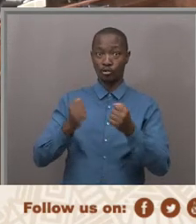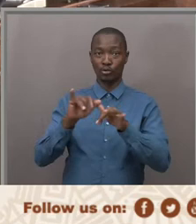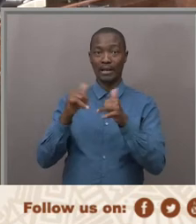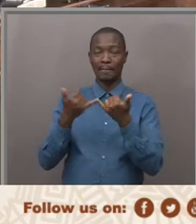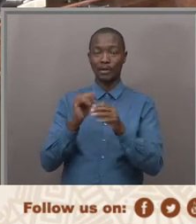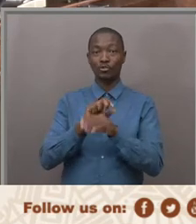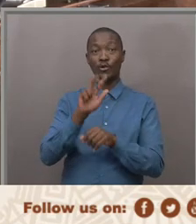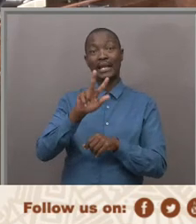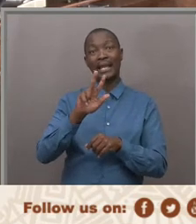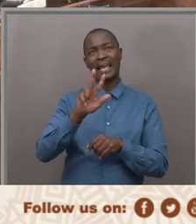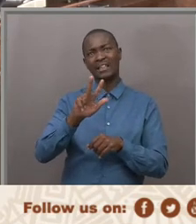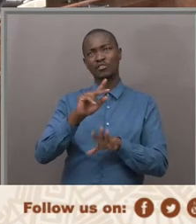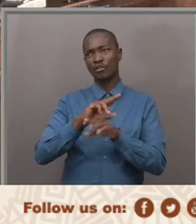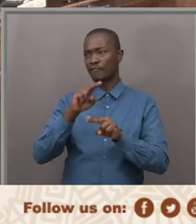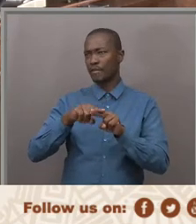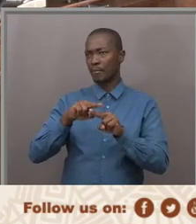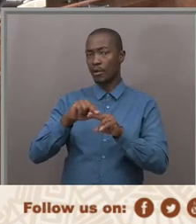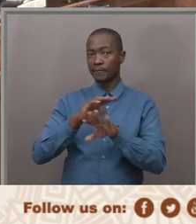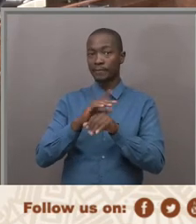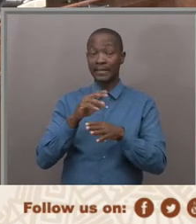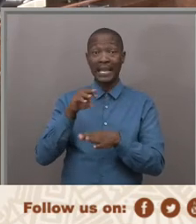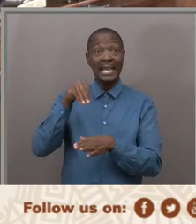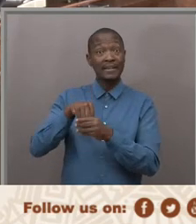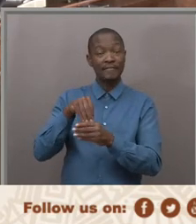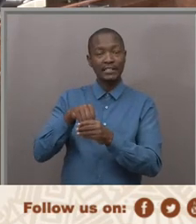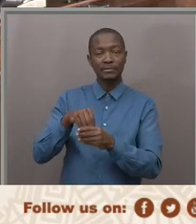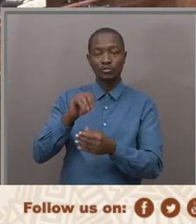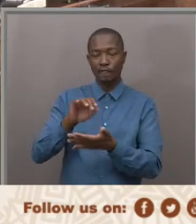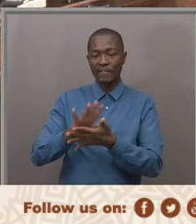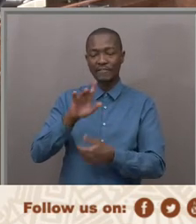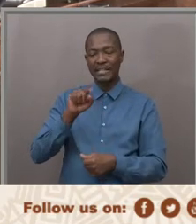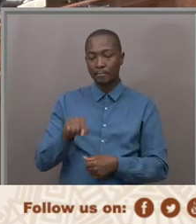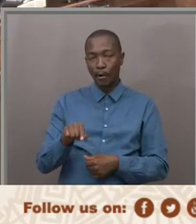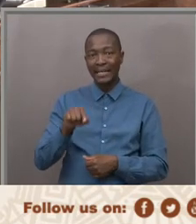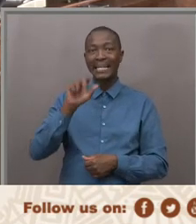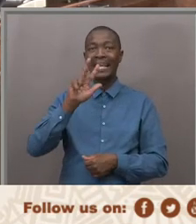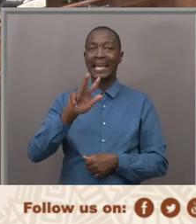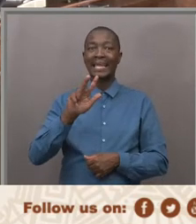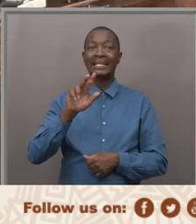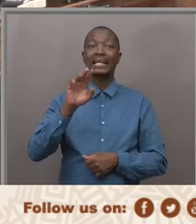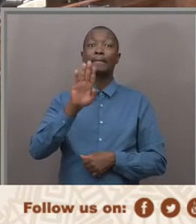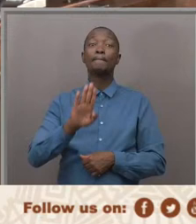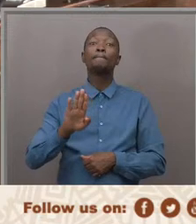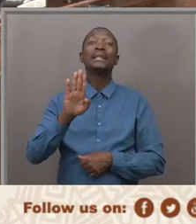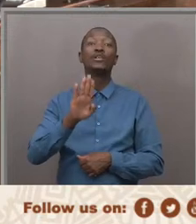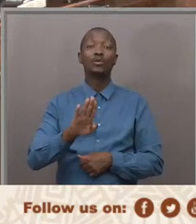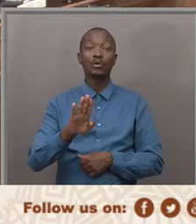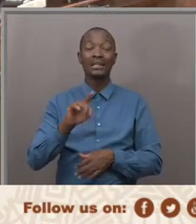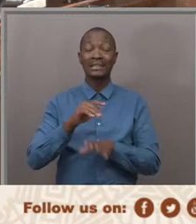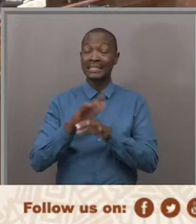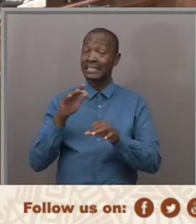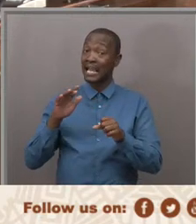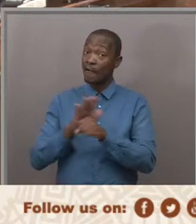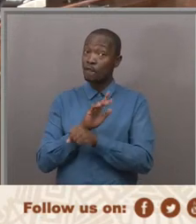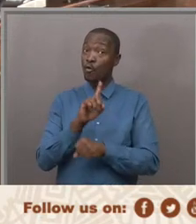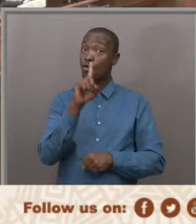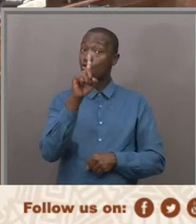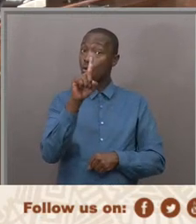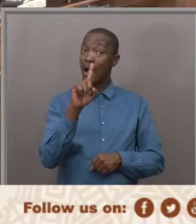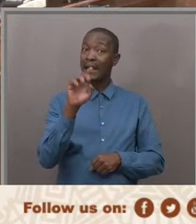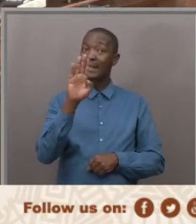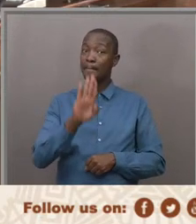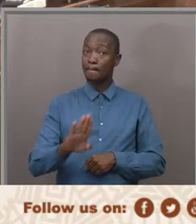of February an investment of 15.8 billion rands. That's a full $1